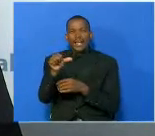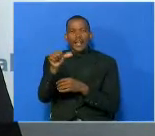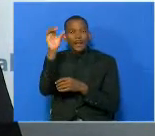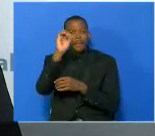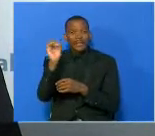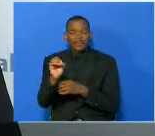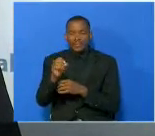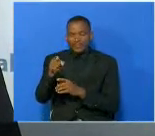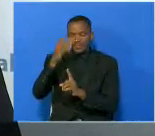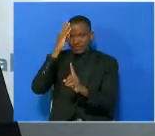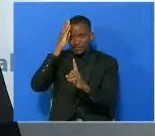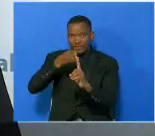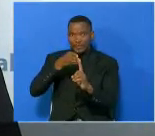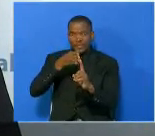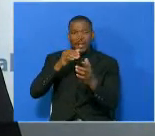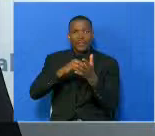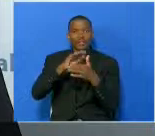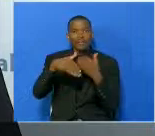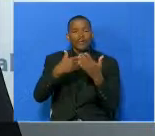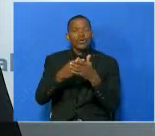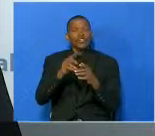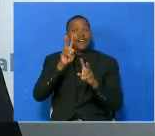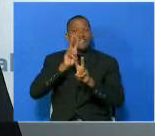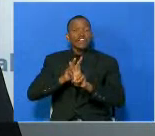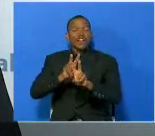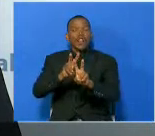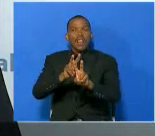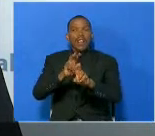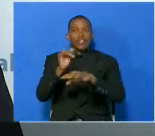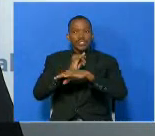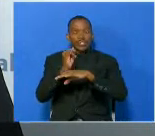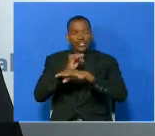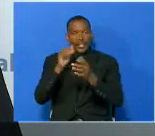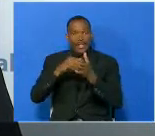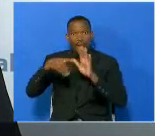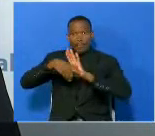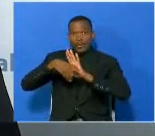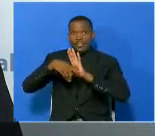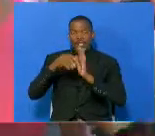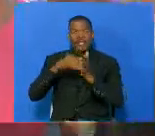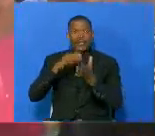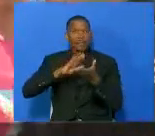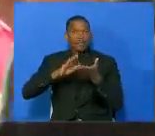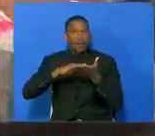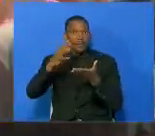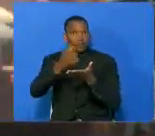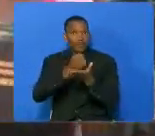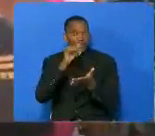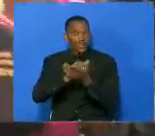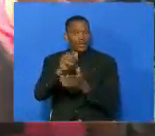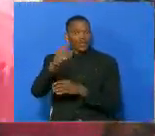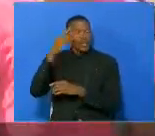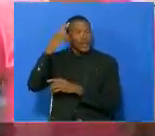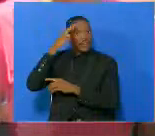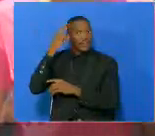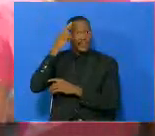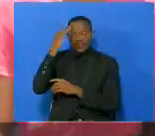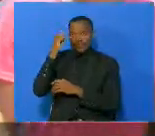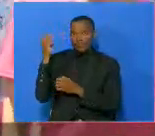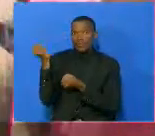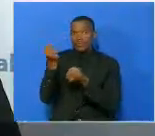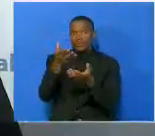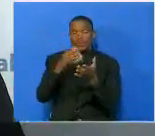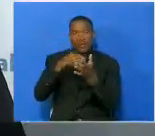these were specifically about funeral insurance policies and claims thereof. The common reasons given for